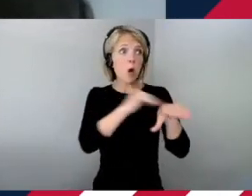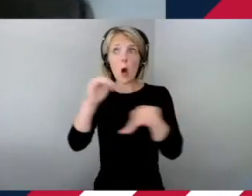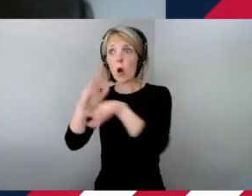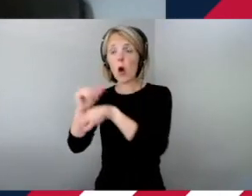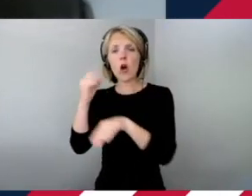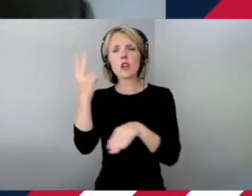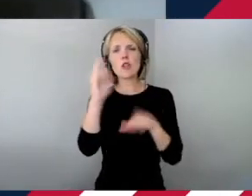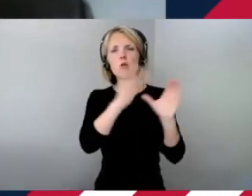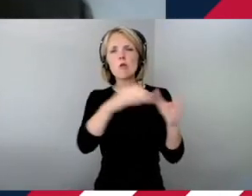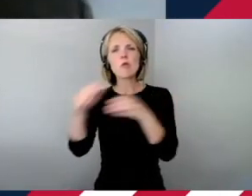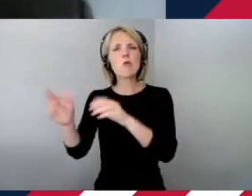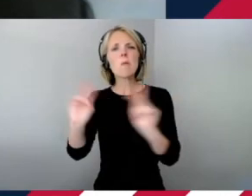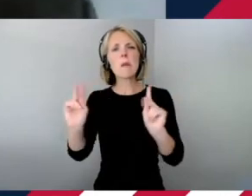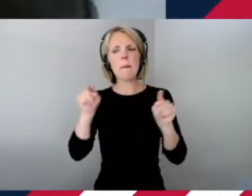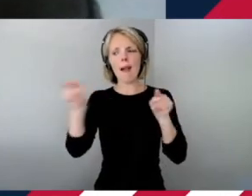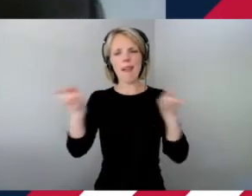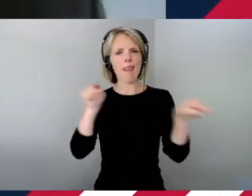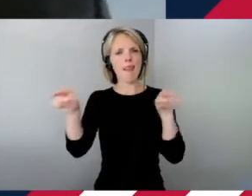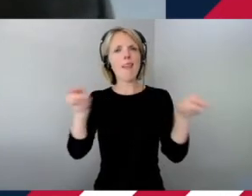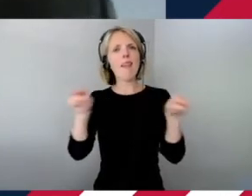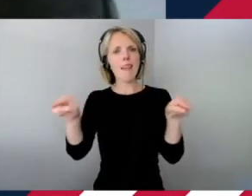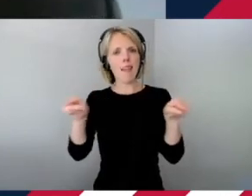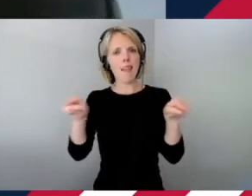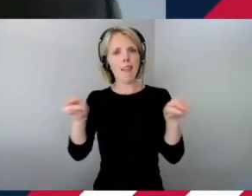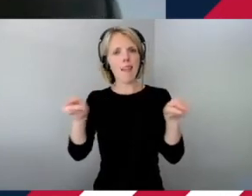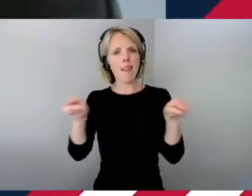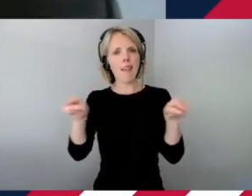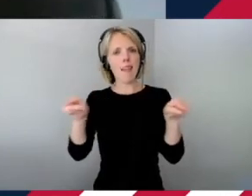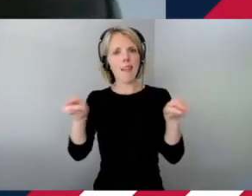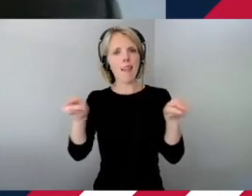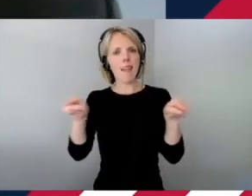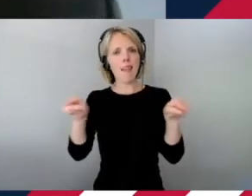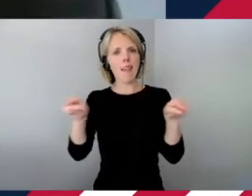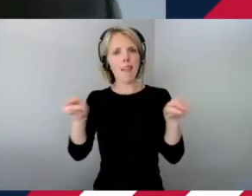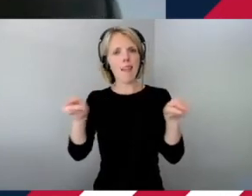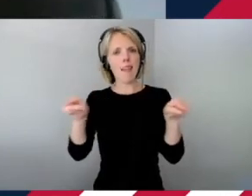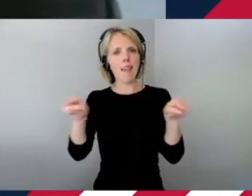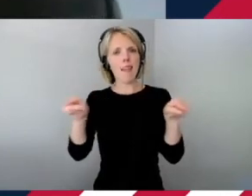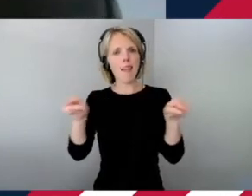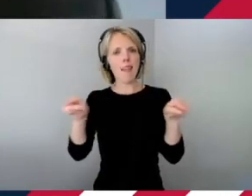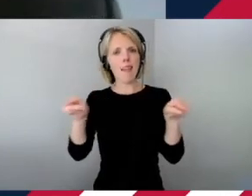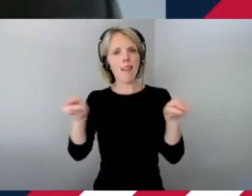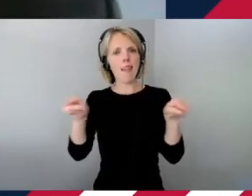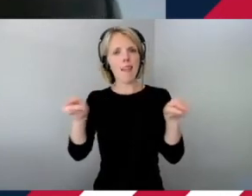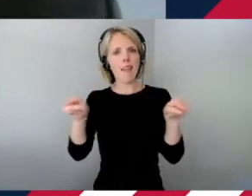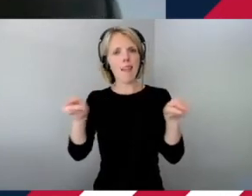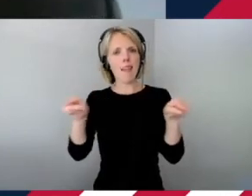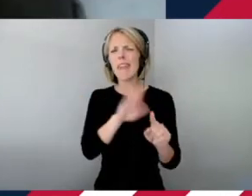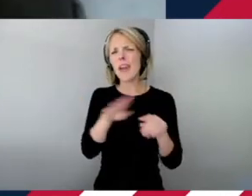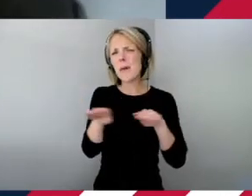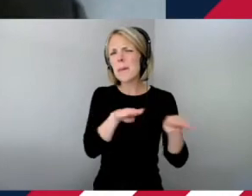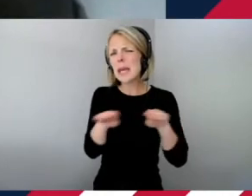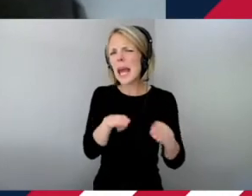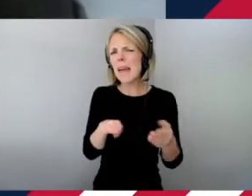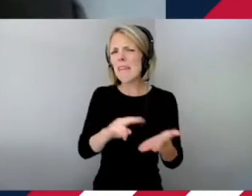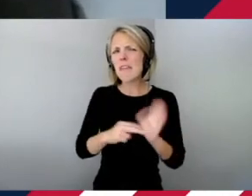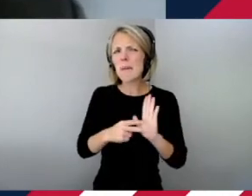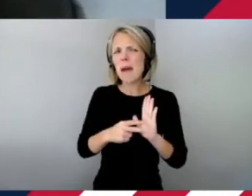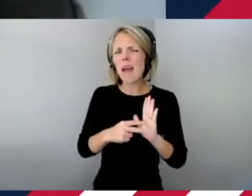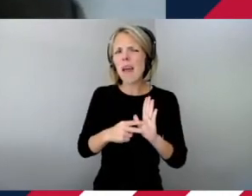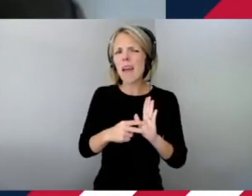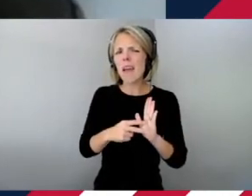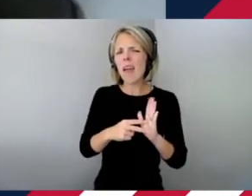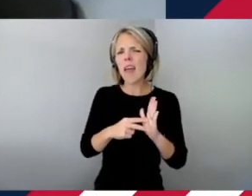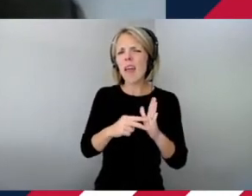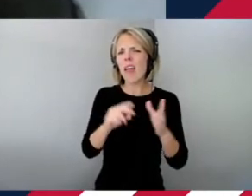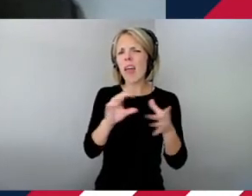people who have been paying lip service to John and then in their behavior violating the principles